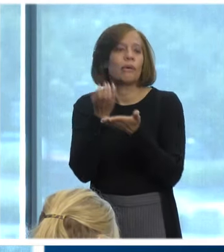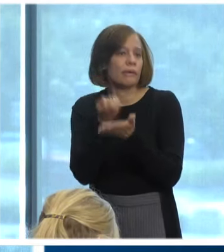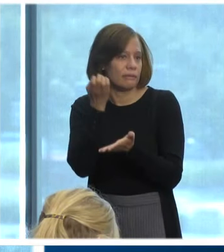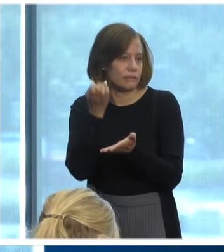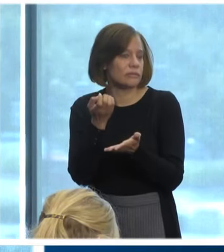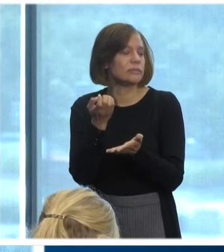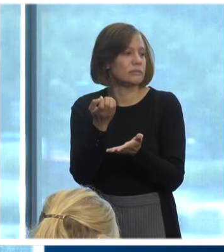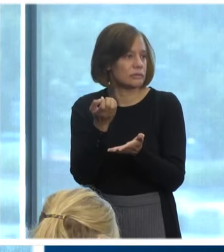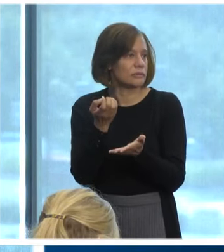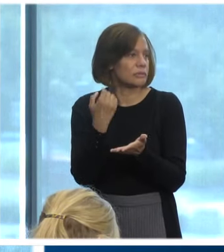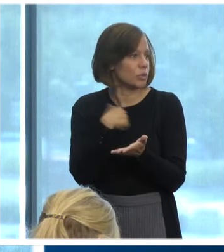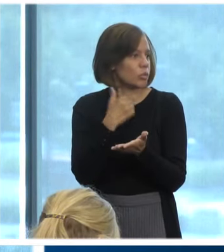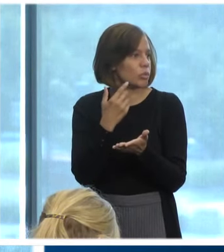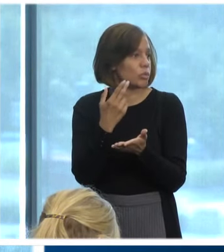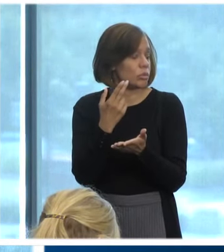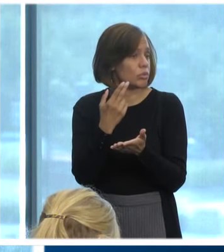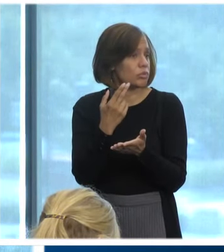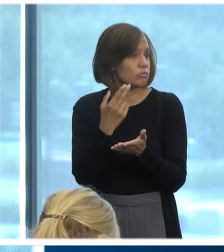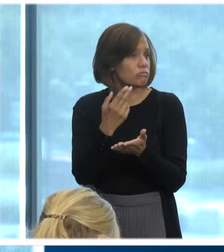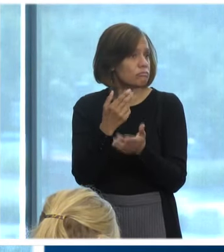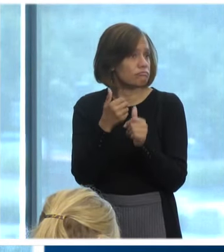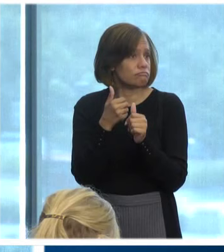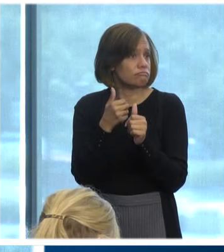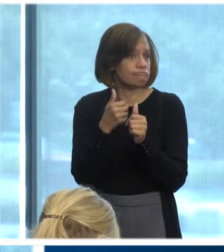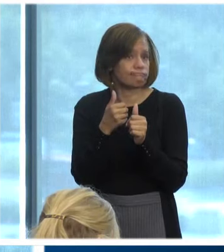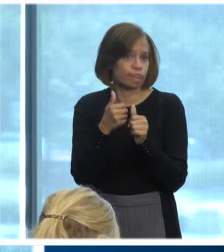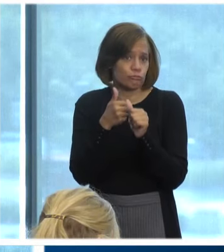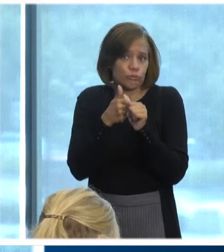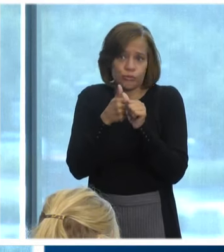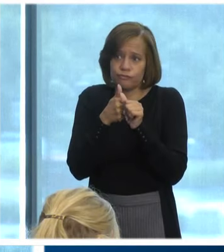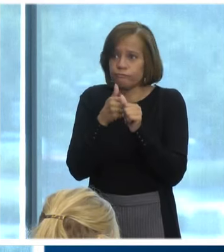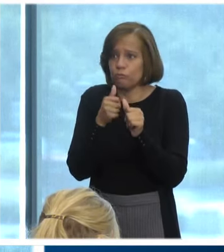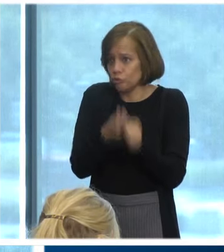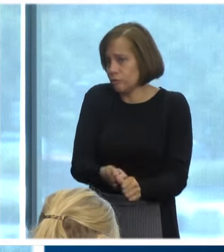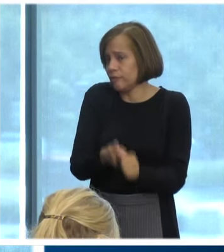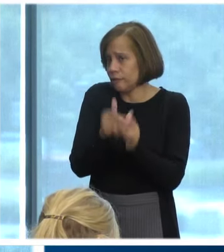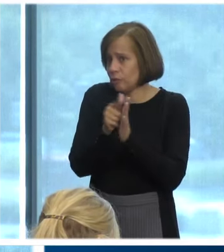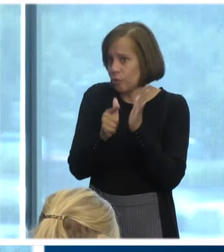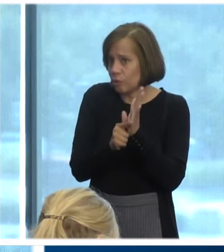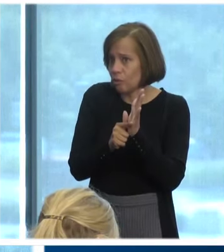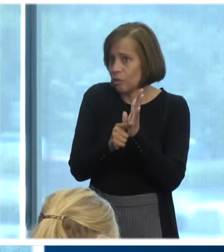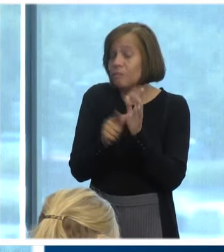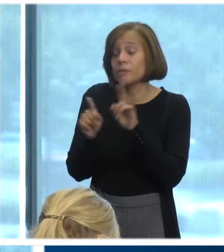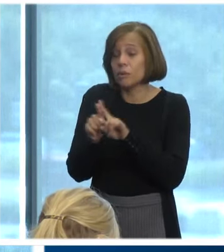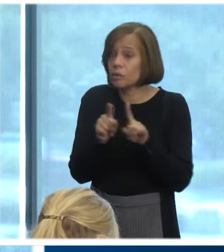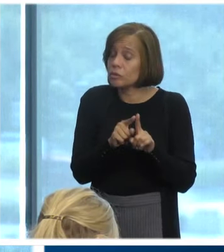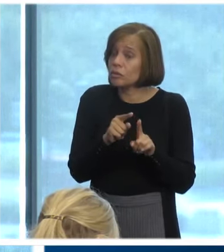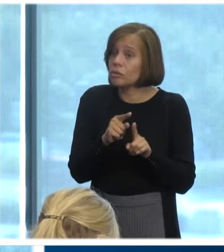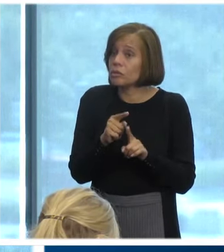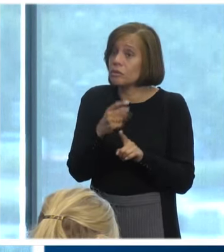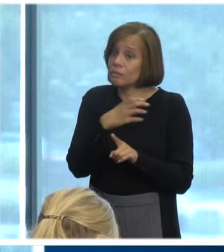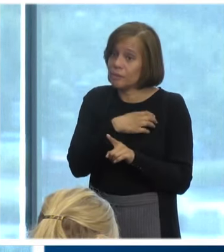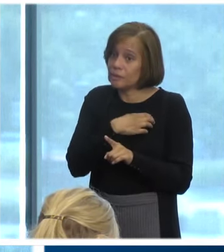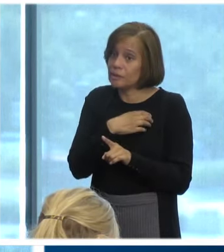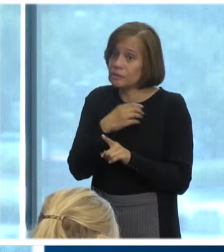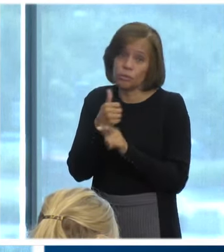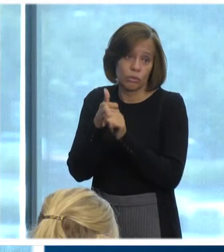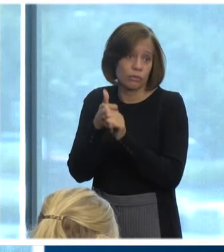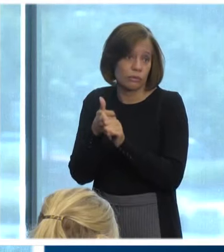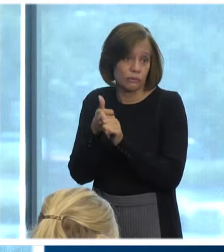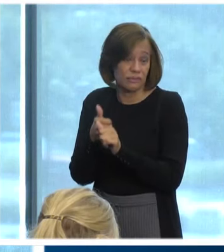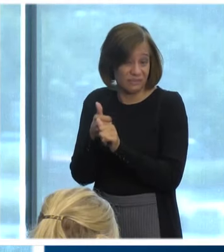have, we're going to hold folks accountable for breaking the law, and we're going to hold our officers accountable when they violate